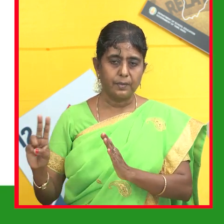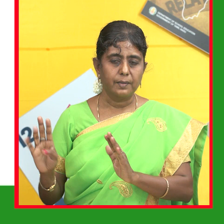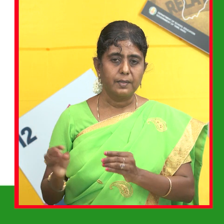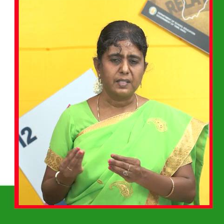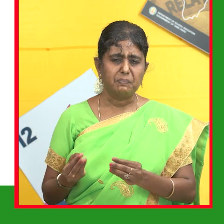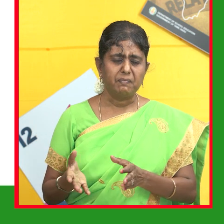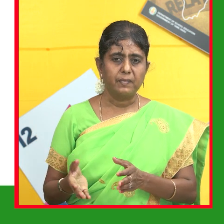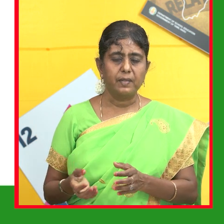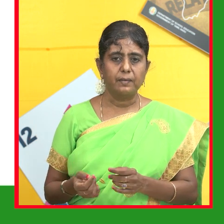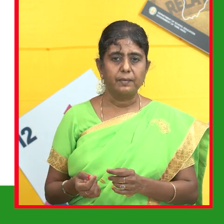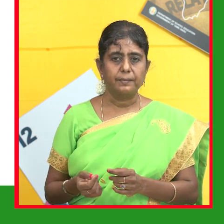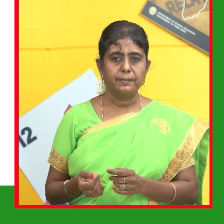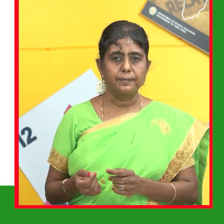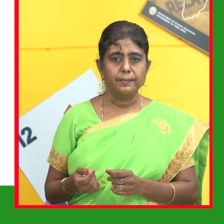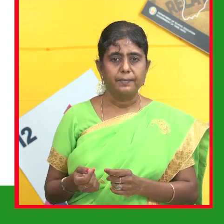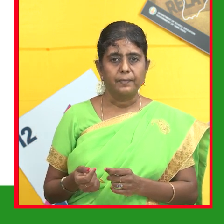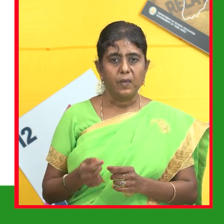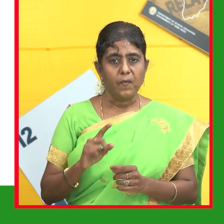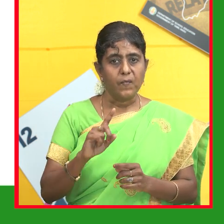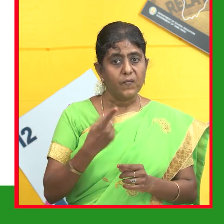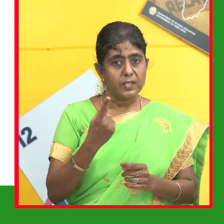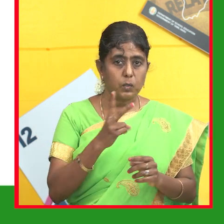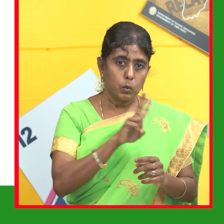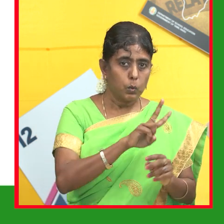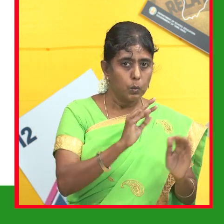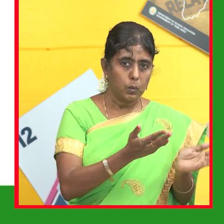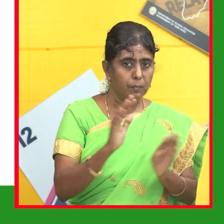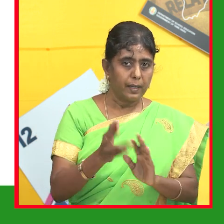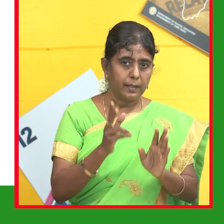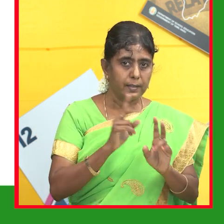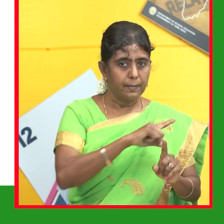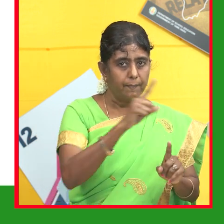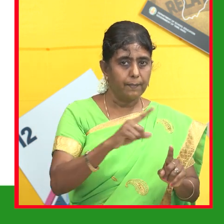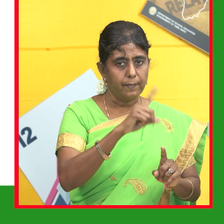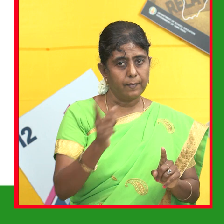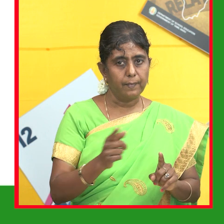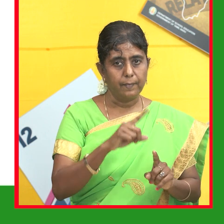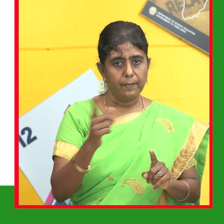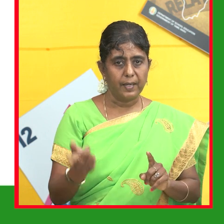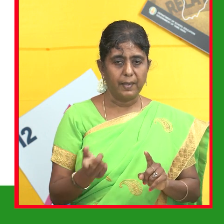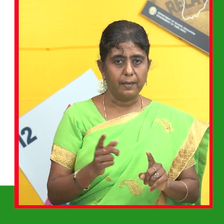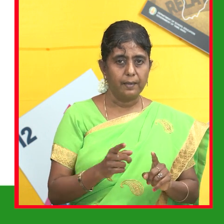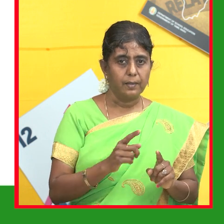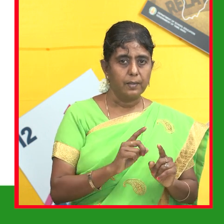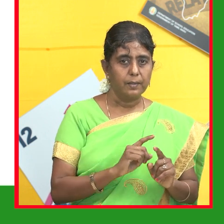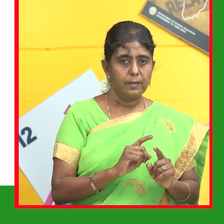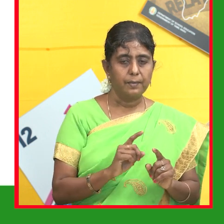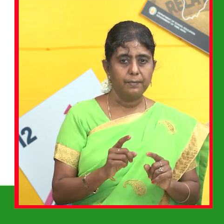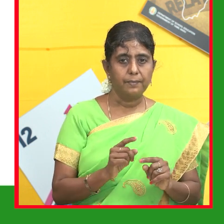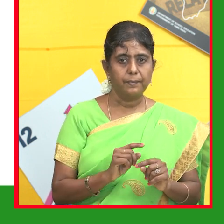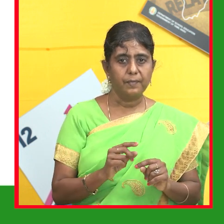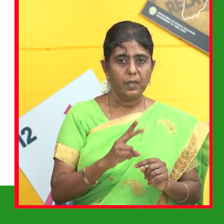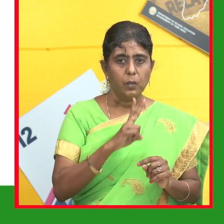Simple simplification only we are doing, just look at that. First two brackets we have to multiply. That was done there, you can